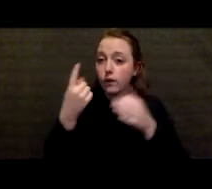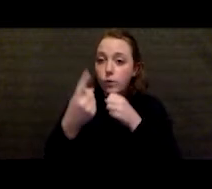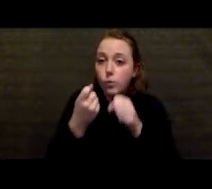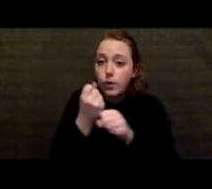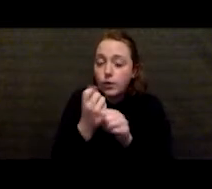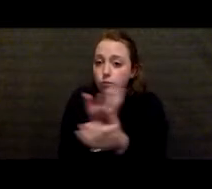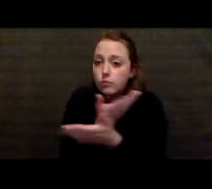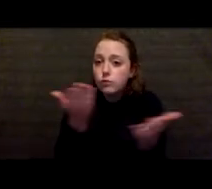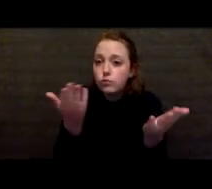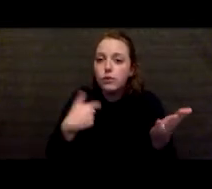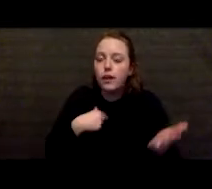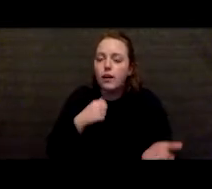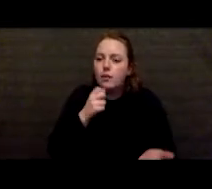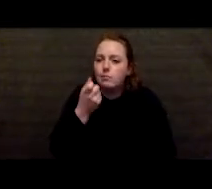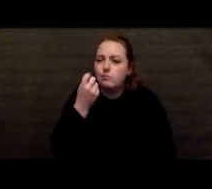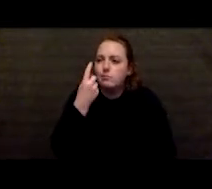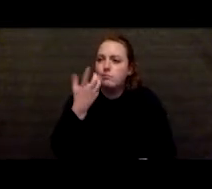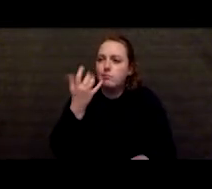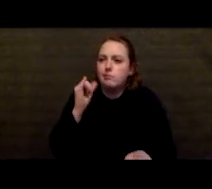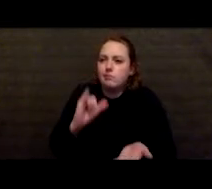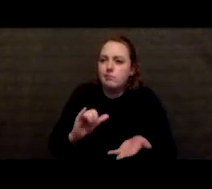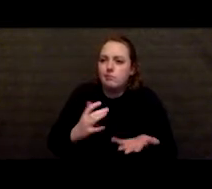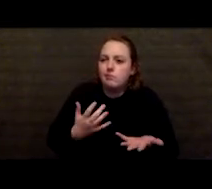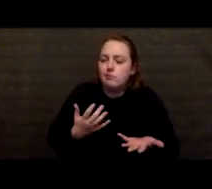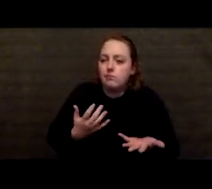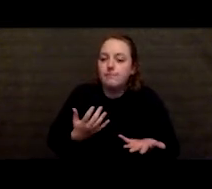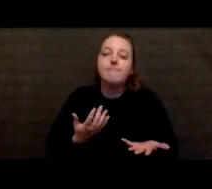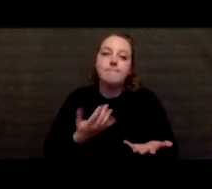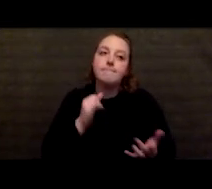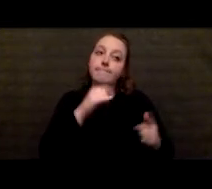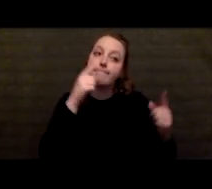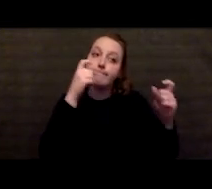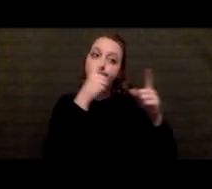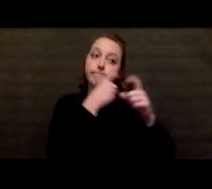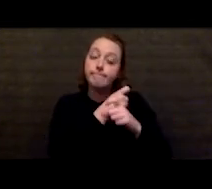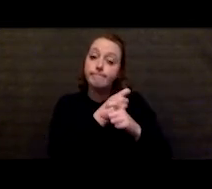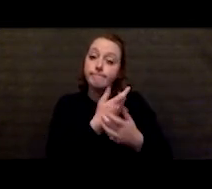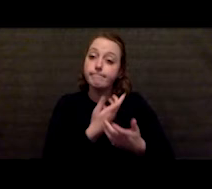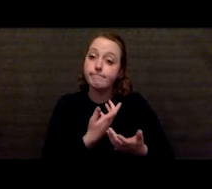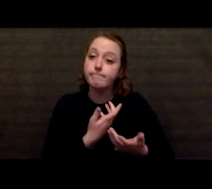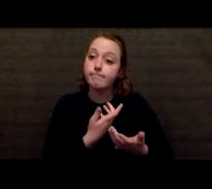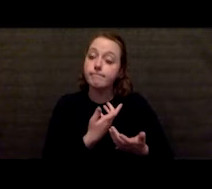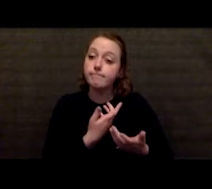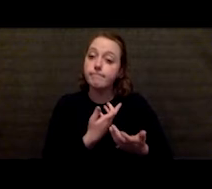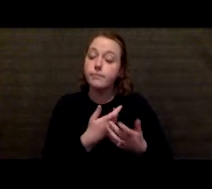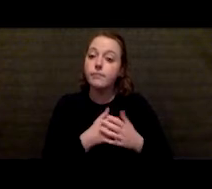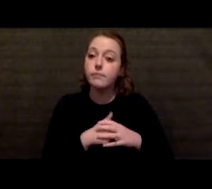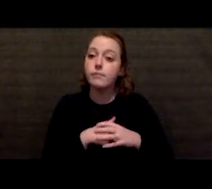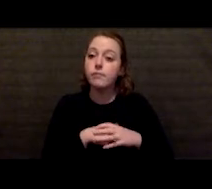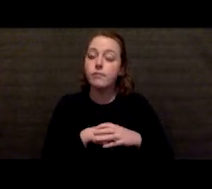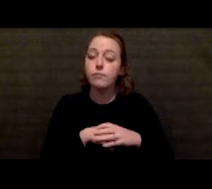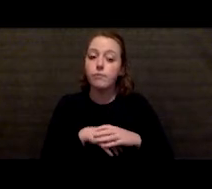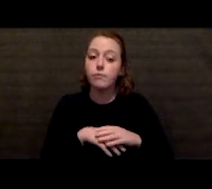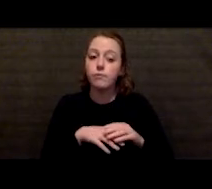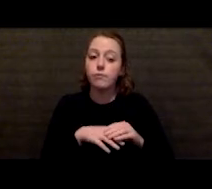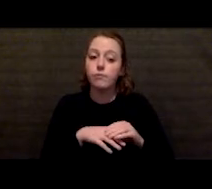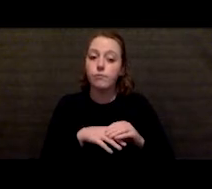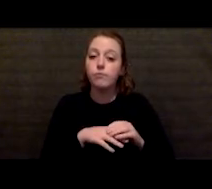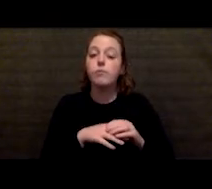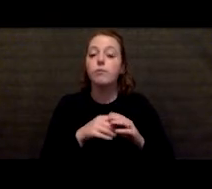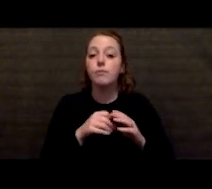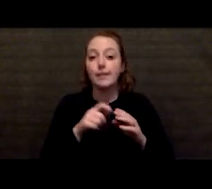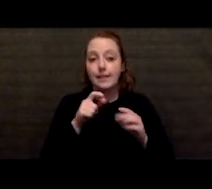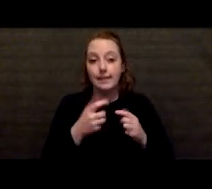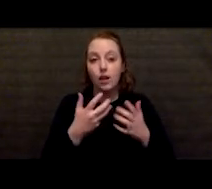I just don't understand how that works. Yeah, it's complicated, and it works. It requires a lot